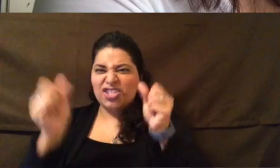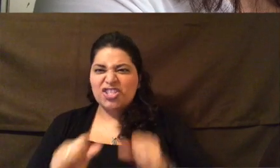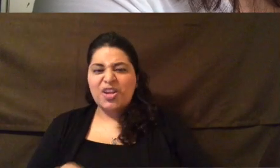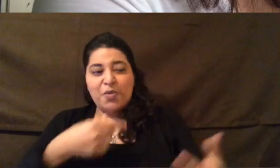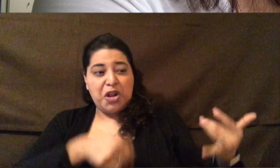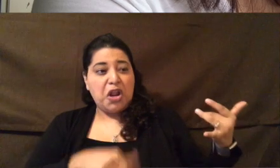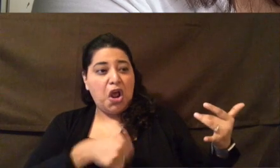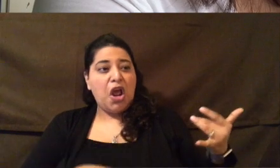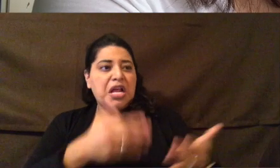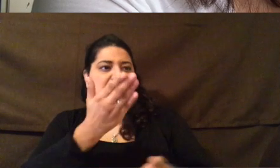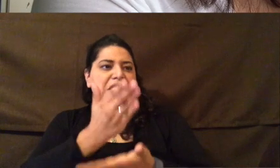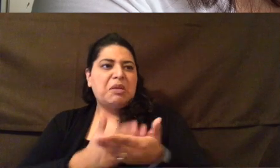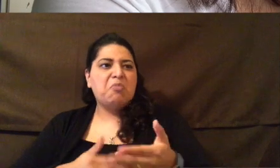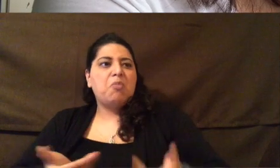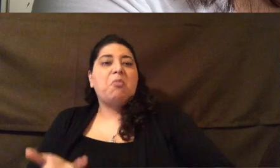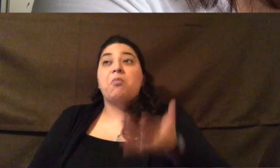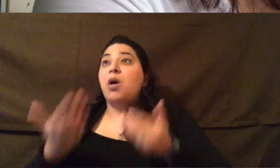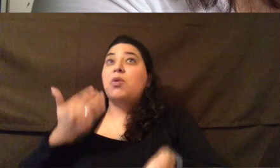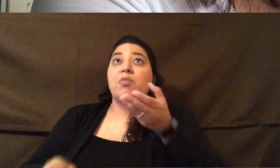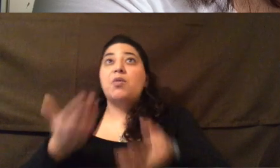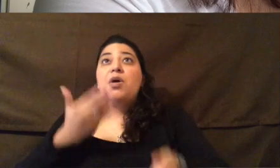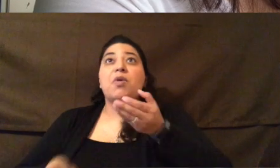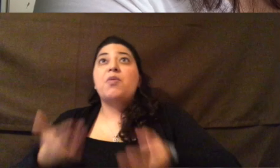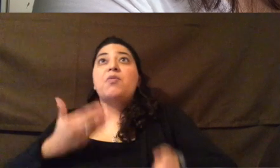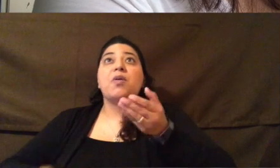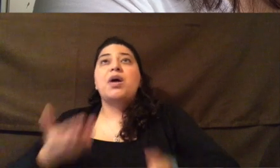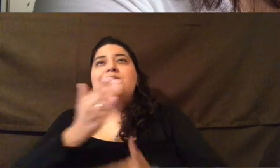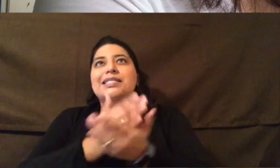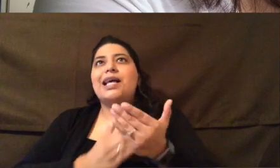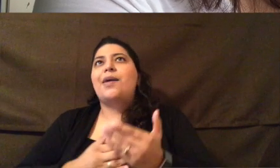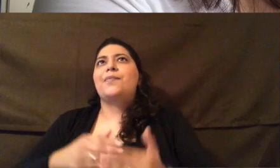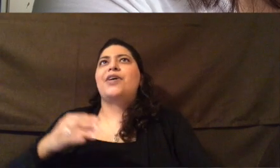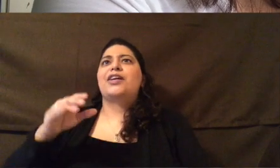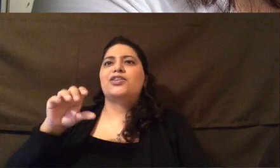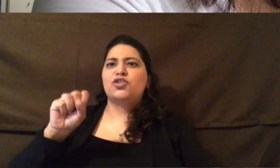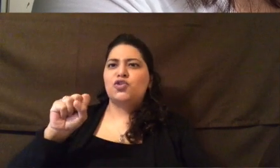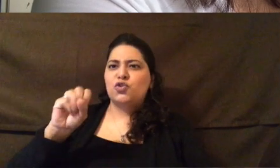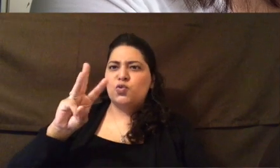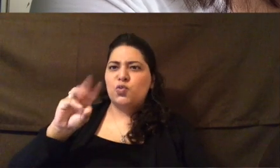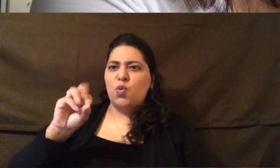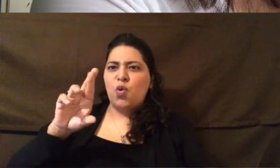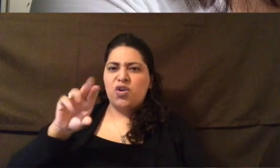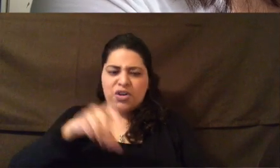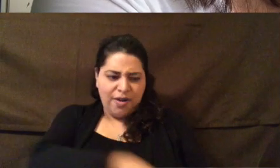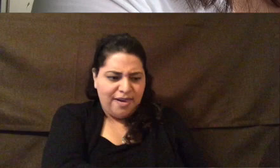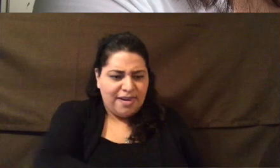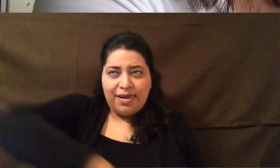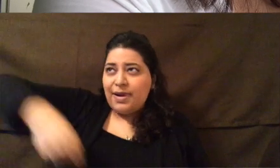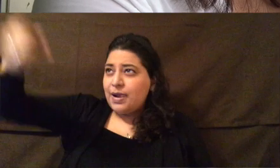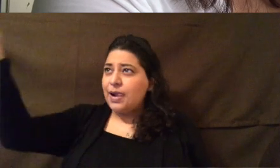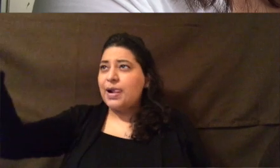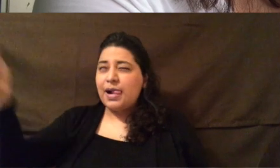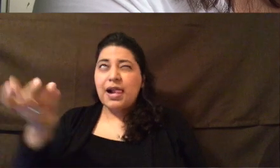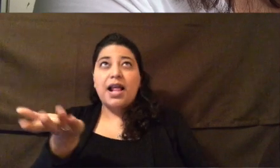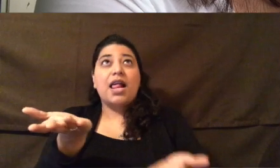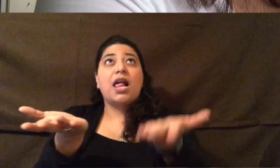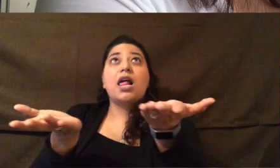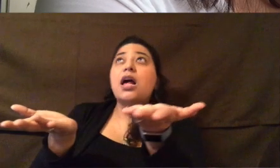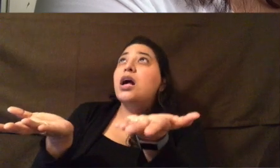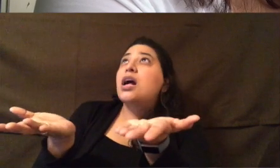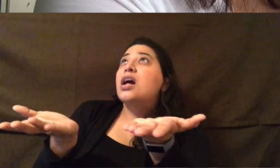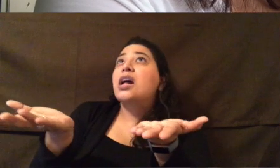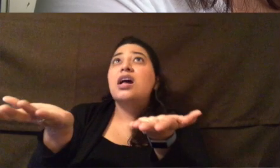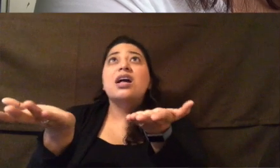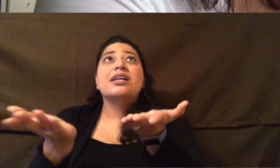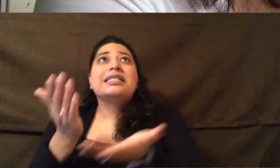air. Some balanced towards swords on their hands. Men and women dressed in capes and furs sat at long,